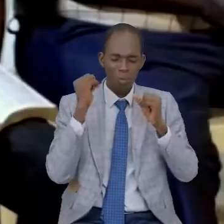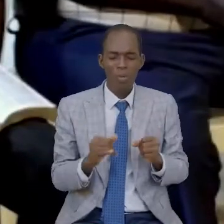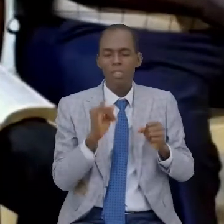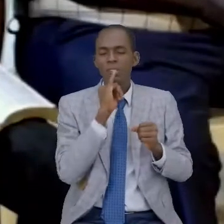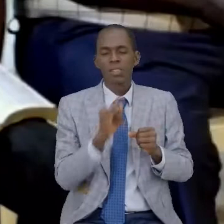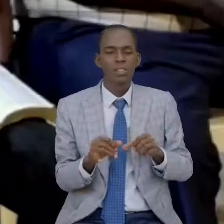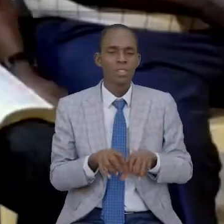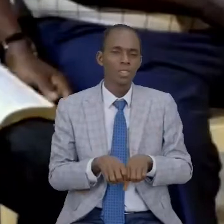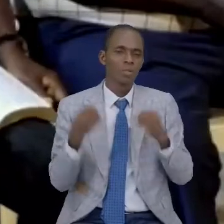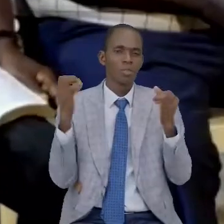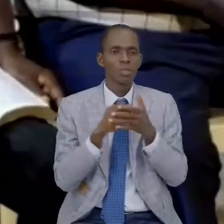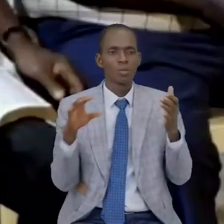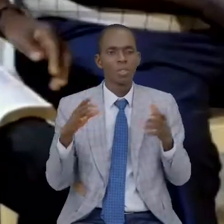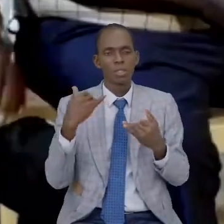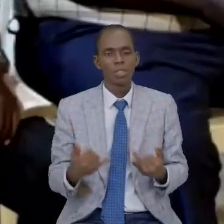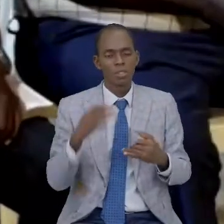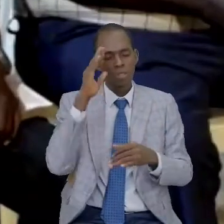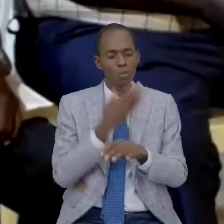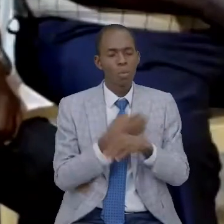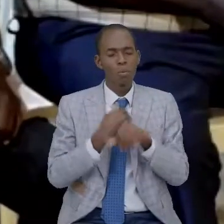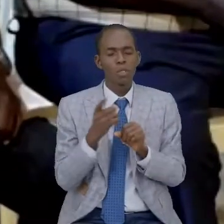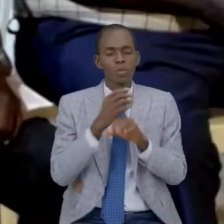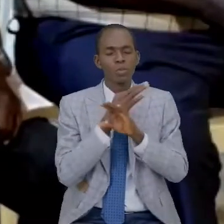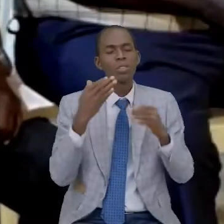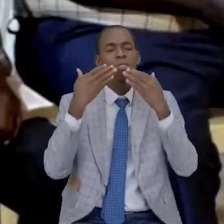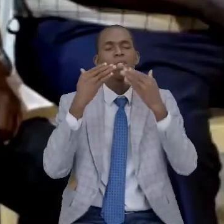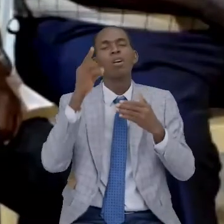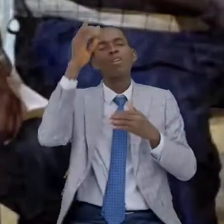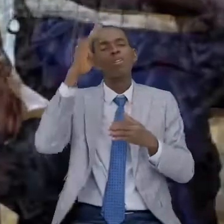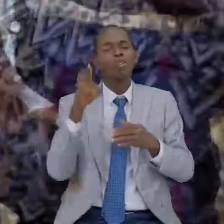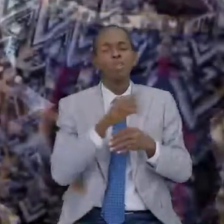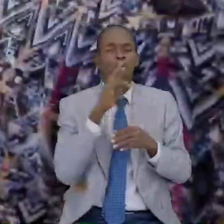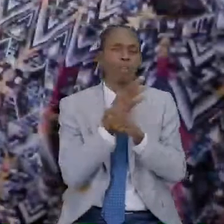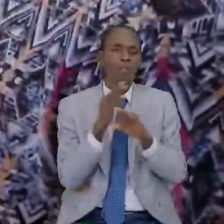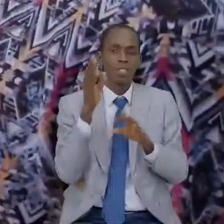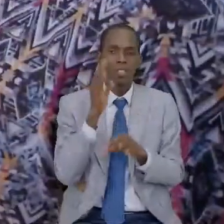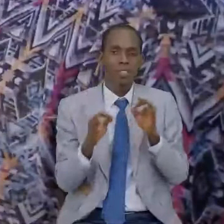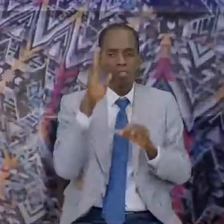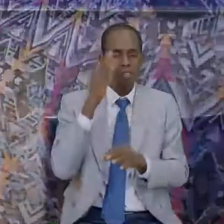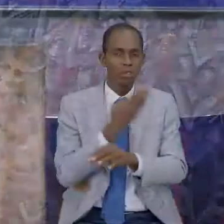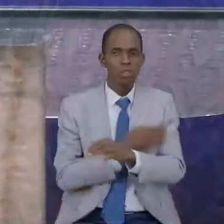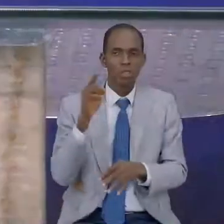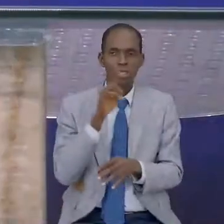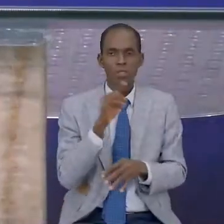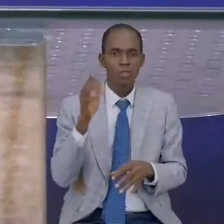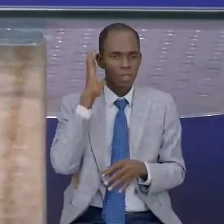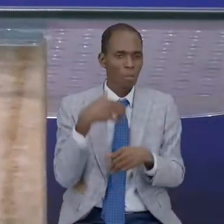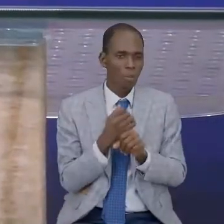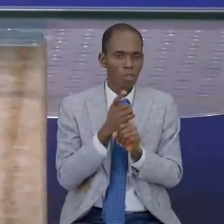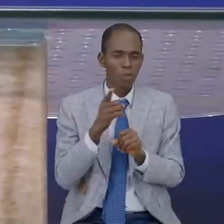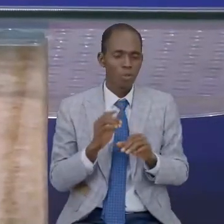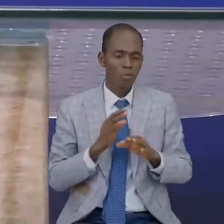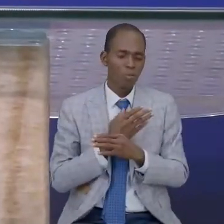they're broken, and now the Son sets you free. Thank God you're free. If the Son therefore shall make you